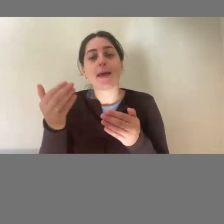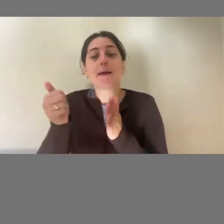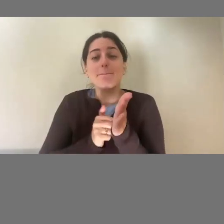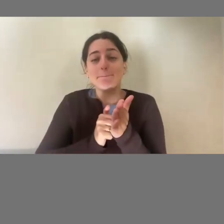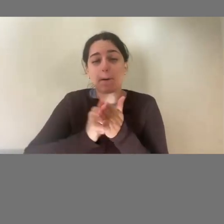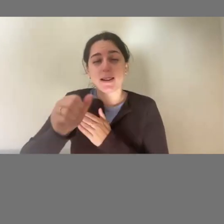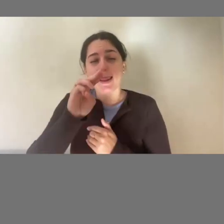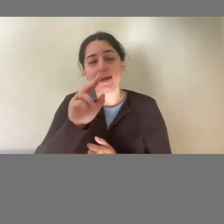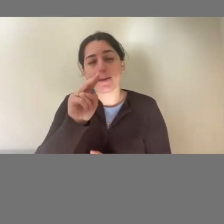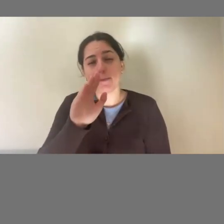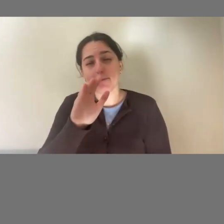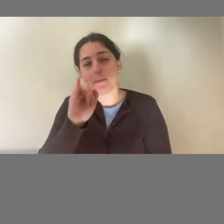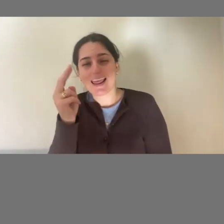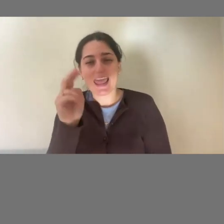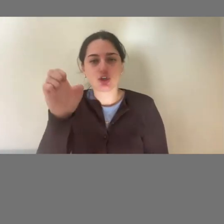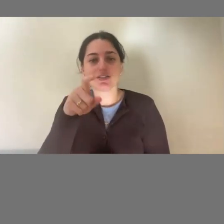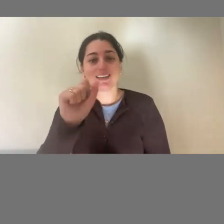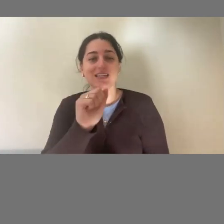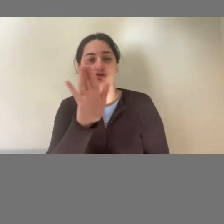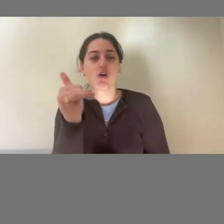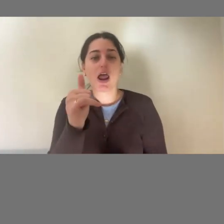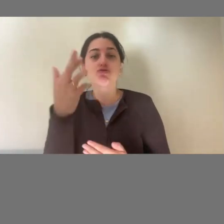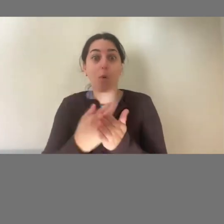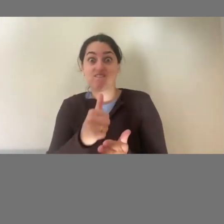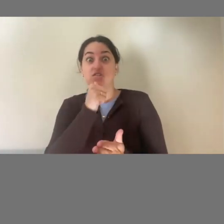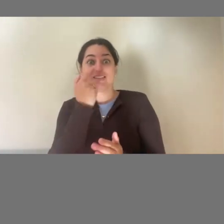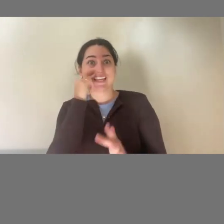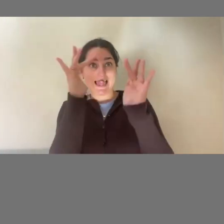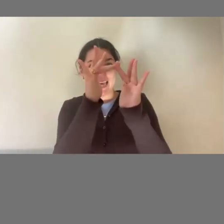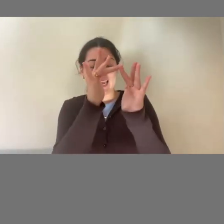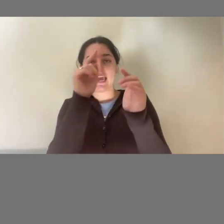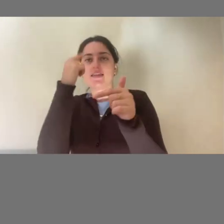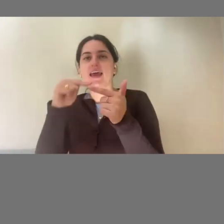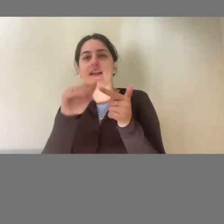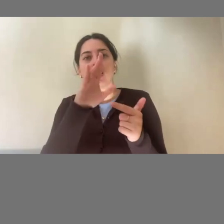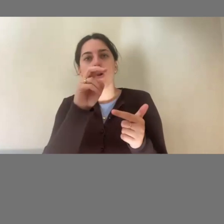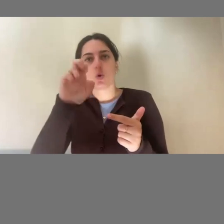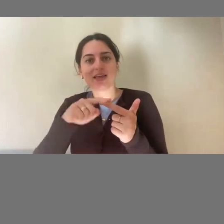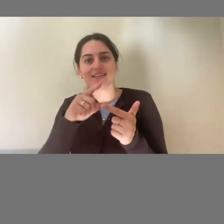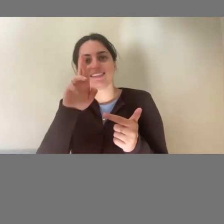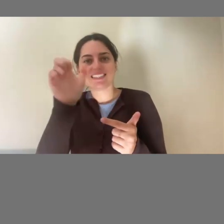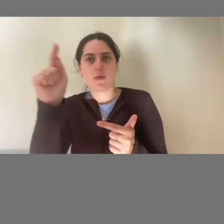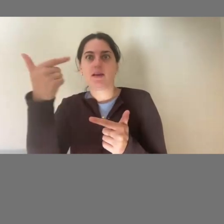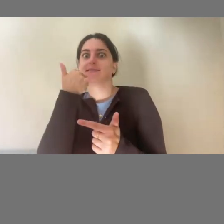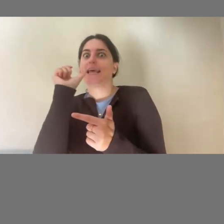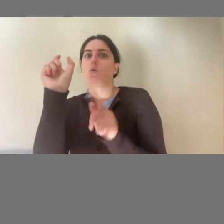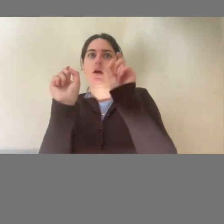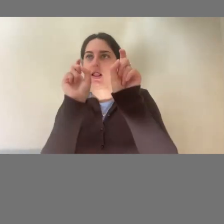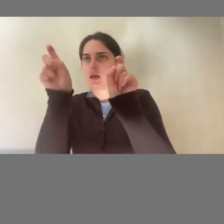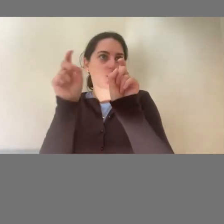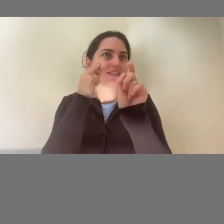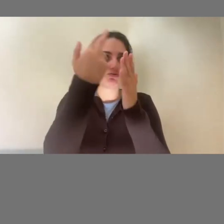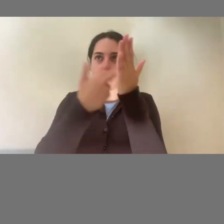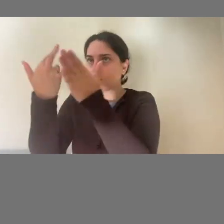nda.ie/publications. Ryan's report is the first link on that page, and Louise and Darren's is the second. And on each of these pages, you'll see the